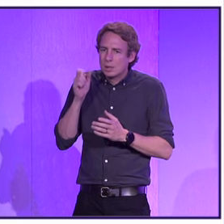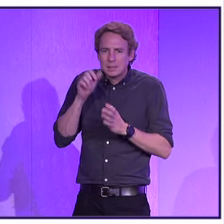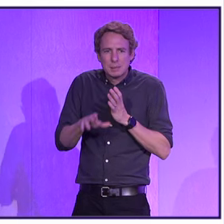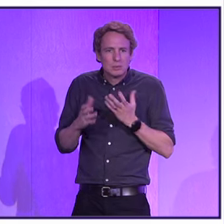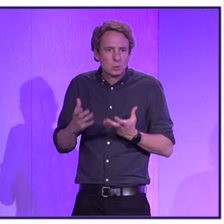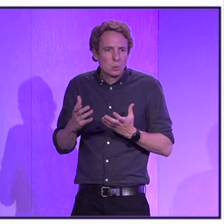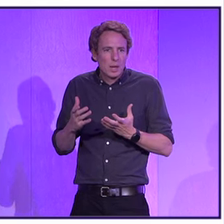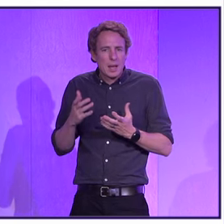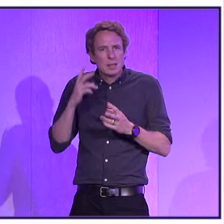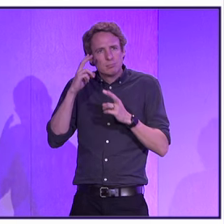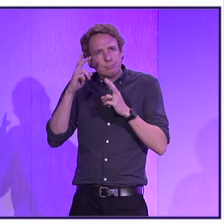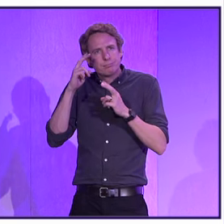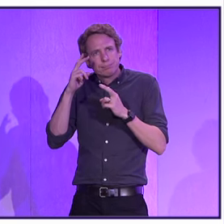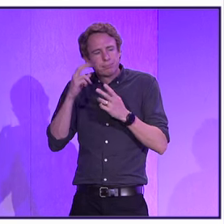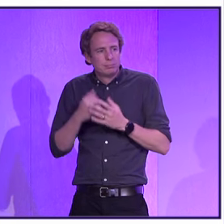you've experienced.